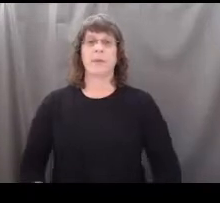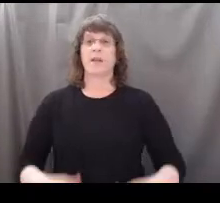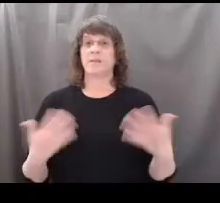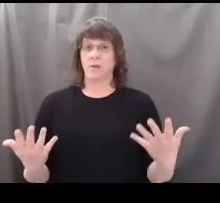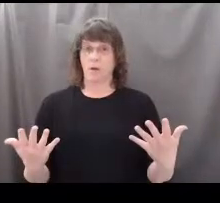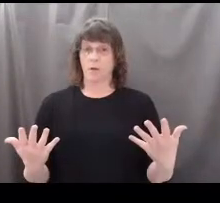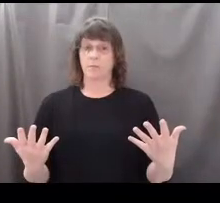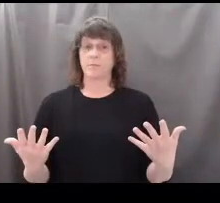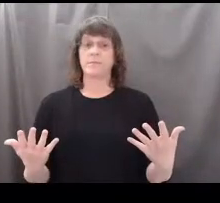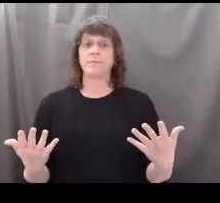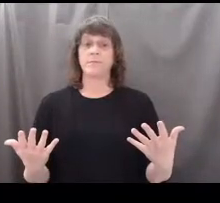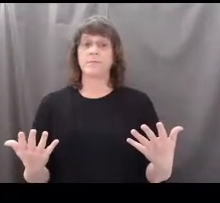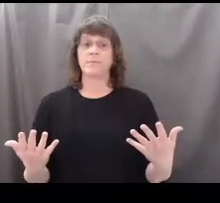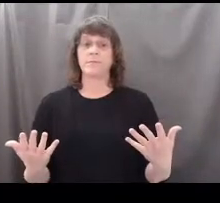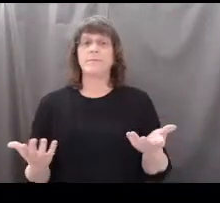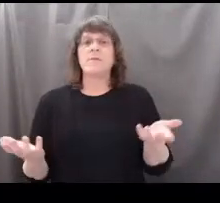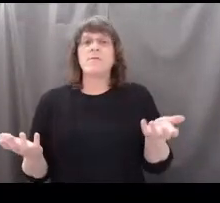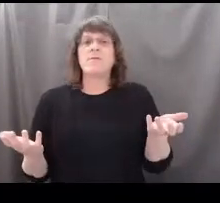So